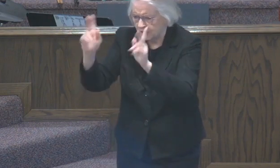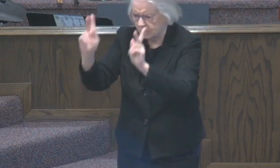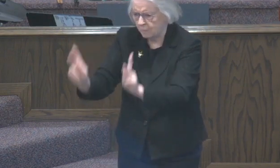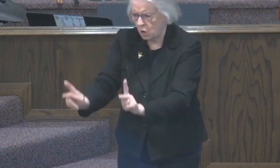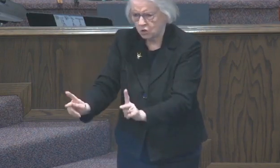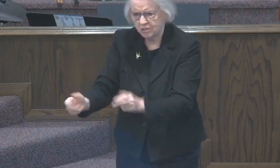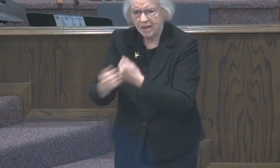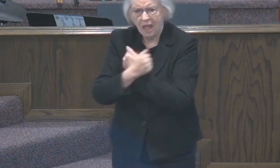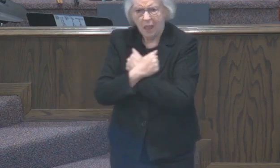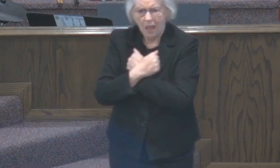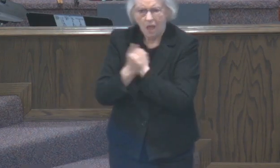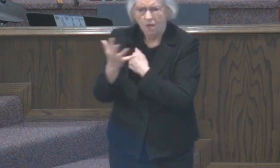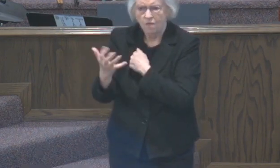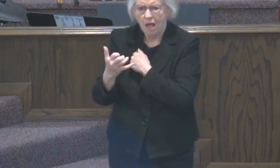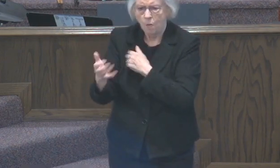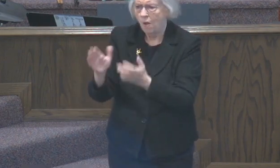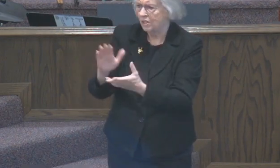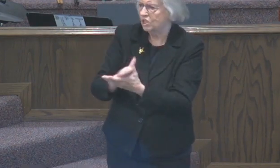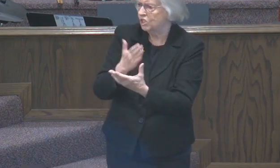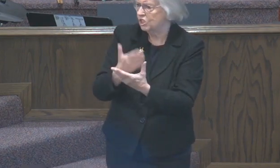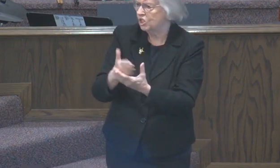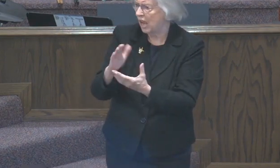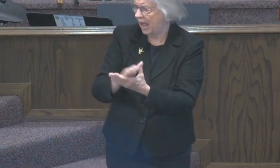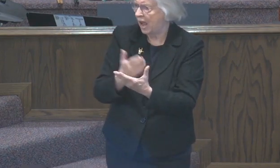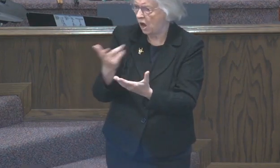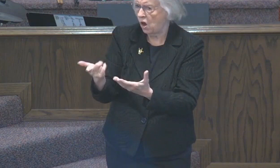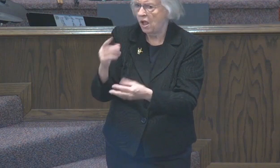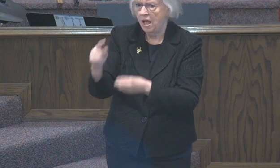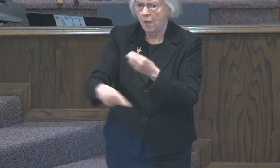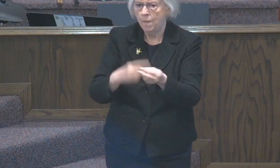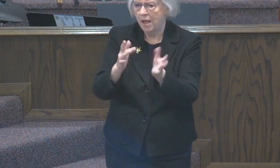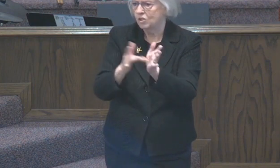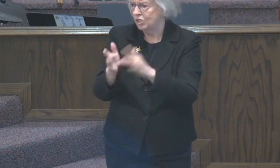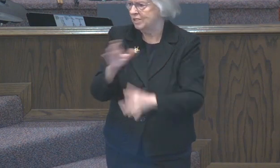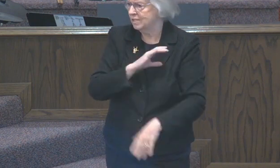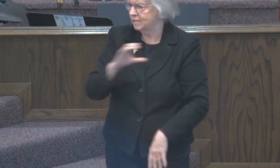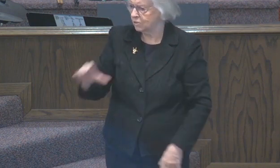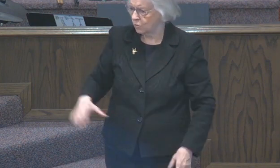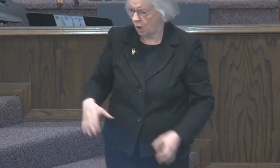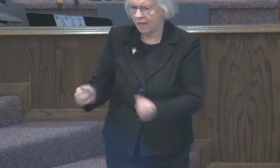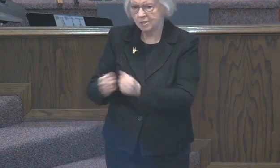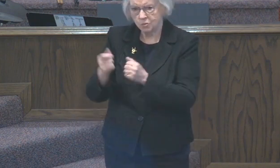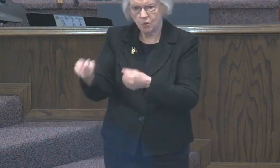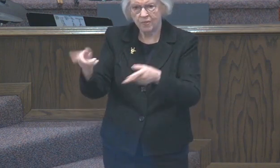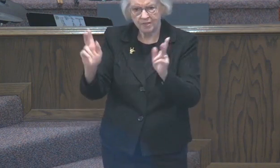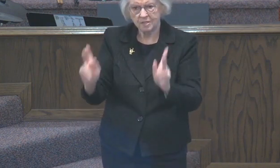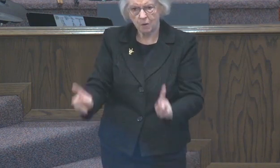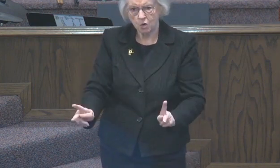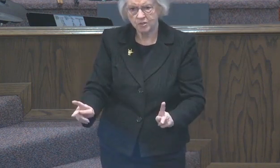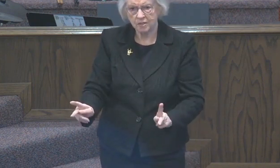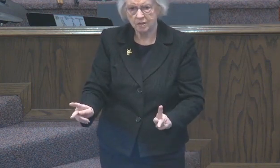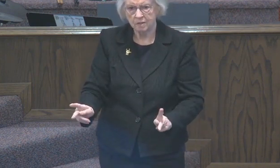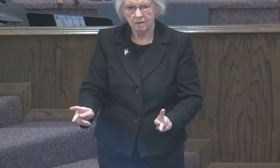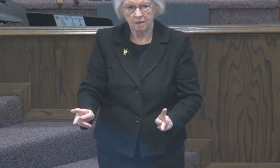I'm just going to open your mouth and I'm going to continue to shove it down. I'm just going to continue to shove it down. And I can be just as violent to you as you can back to me